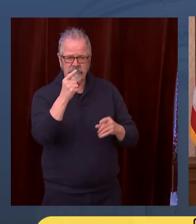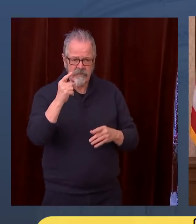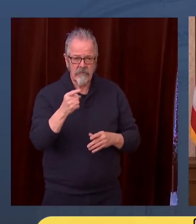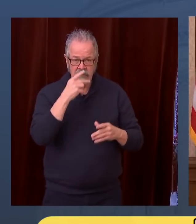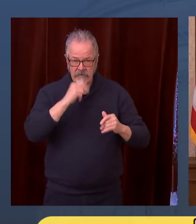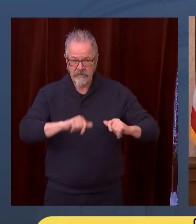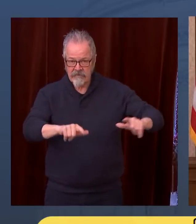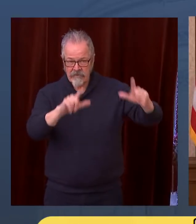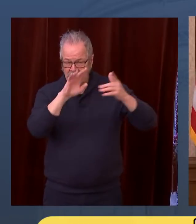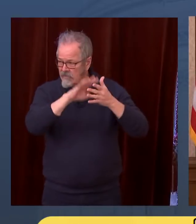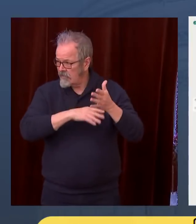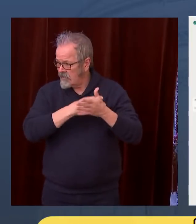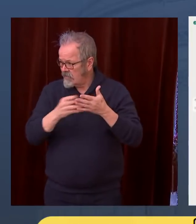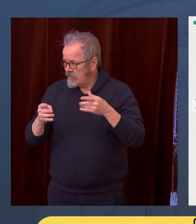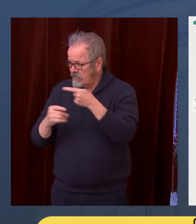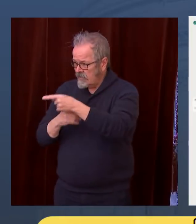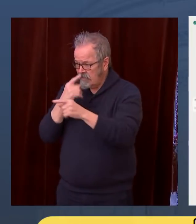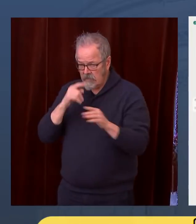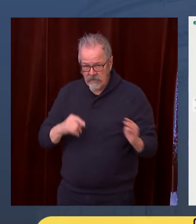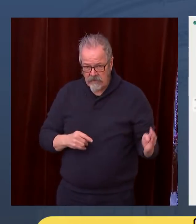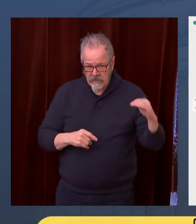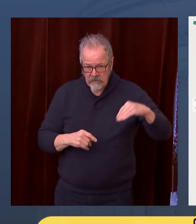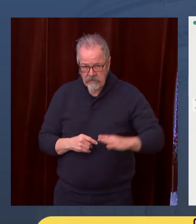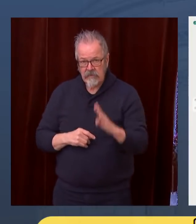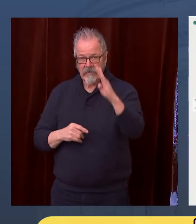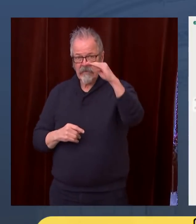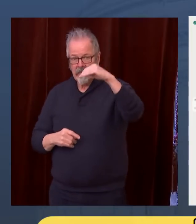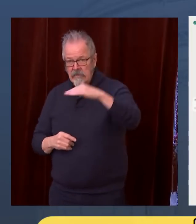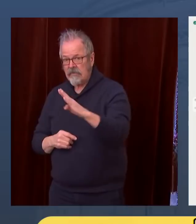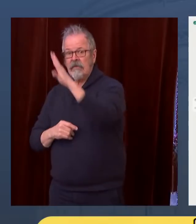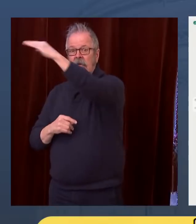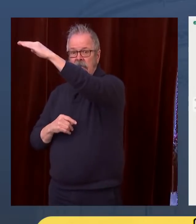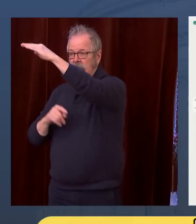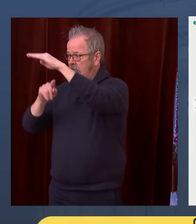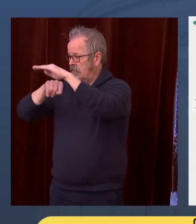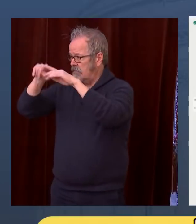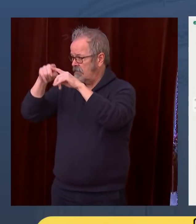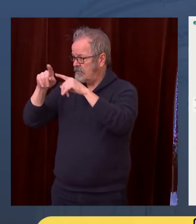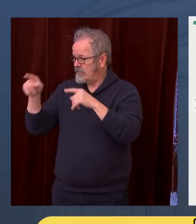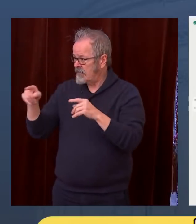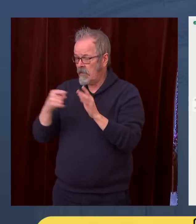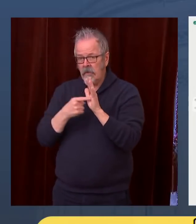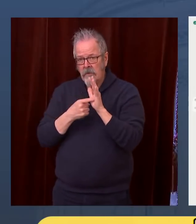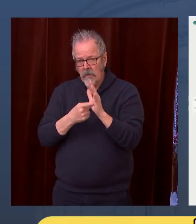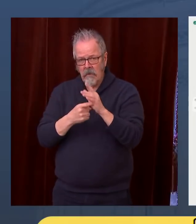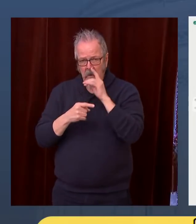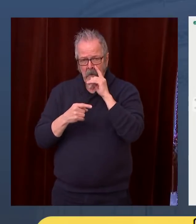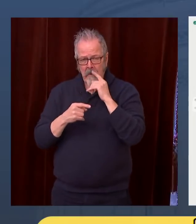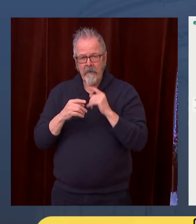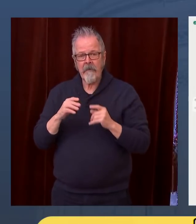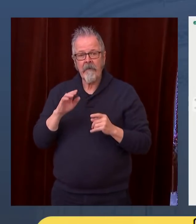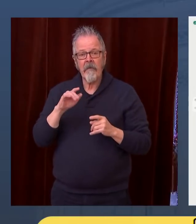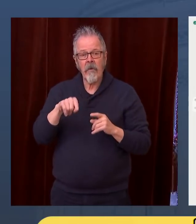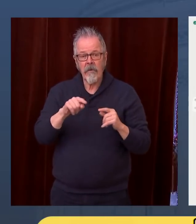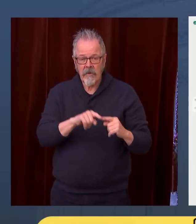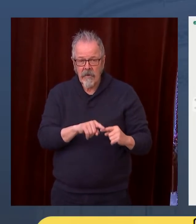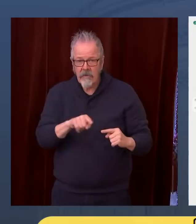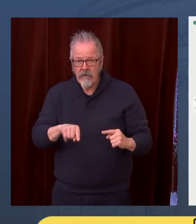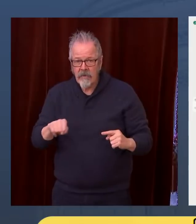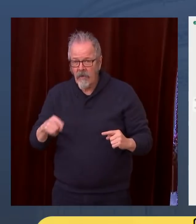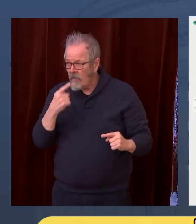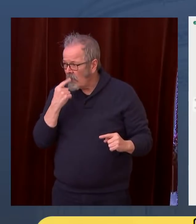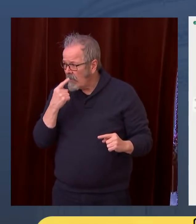This graph shows the hospitalization rates comparing vaccinated people, which is the red line on the